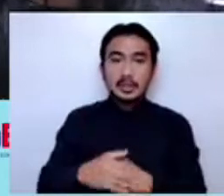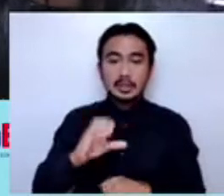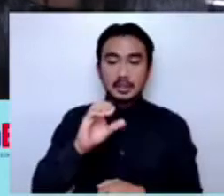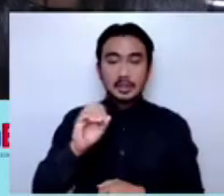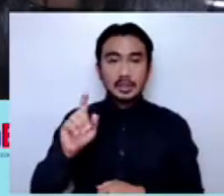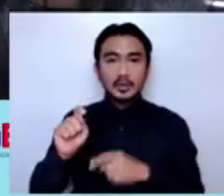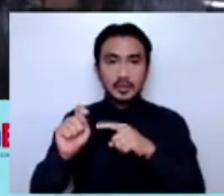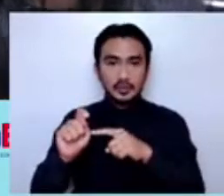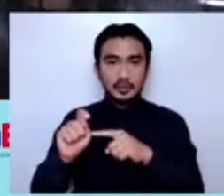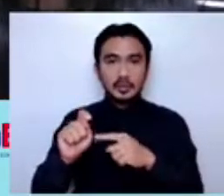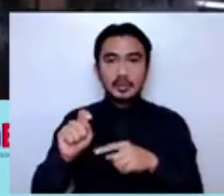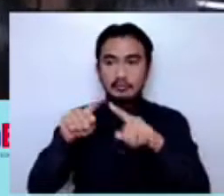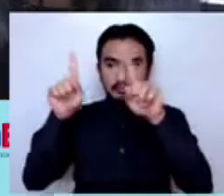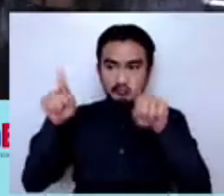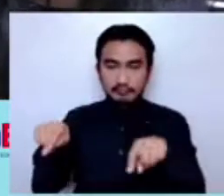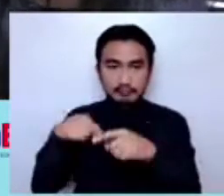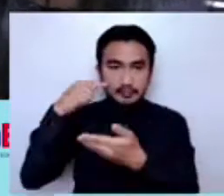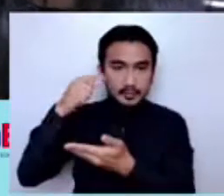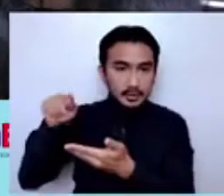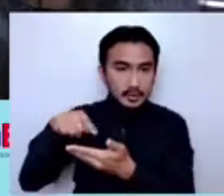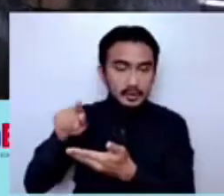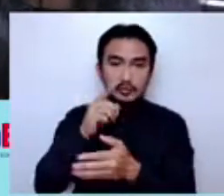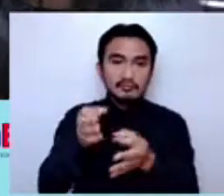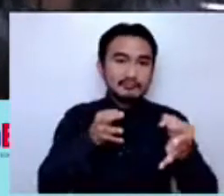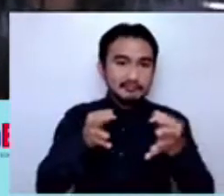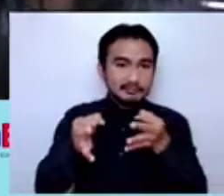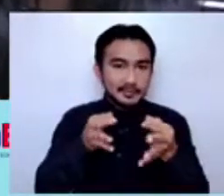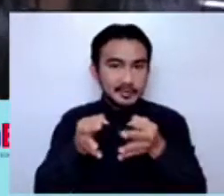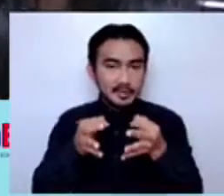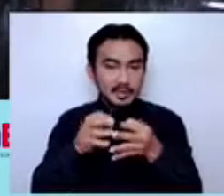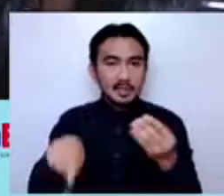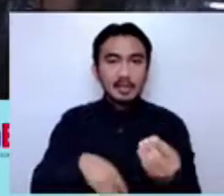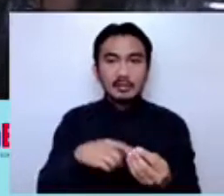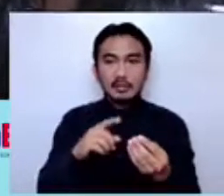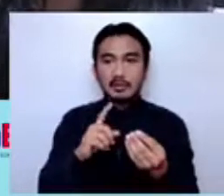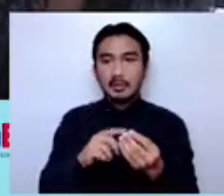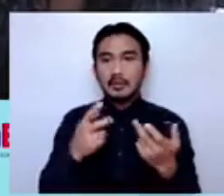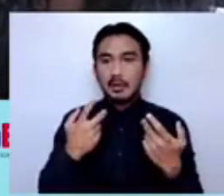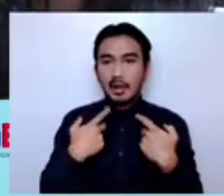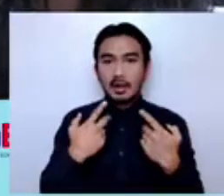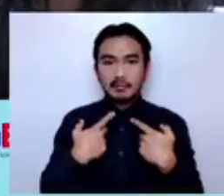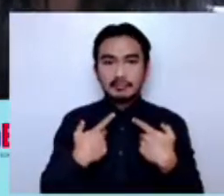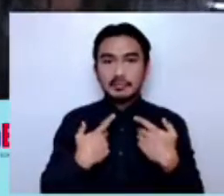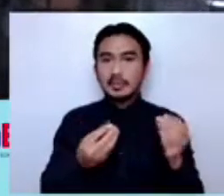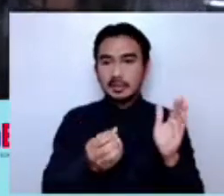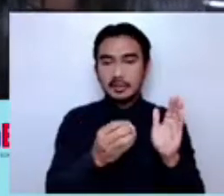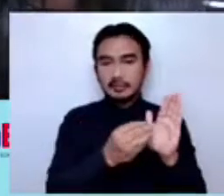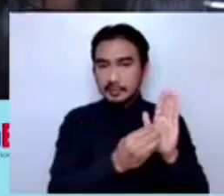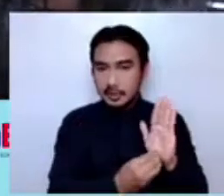Rubric was briefly explained, sampling it with a few of our indicators. So this